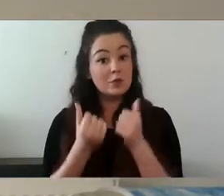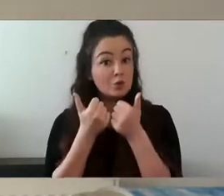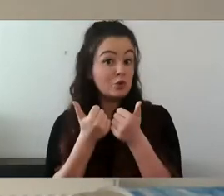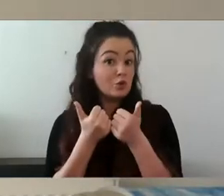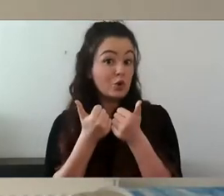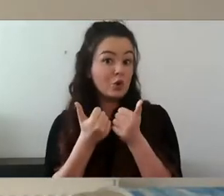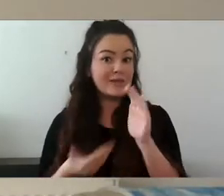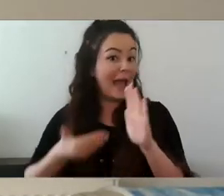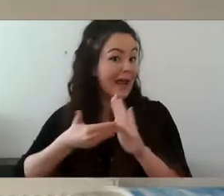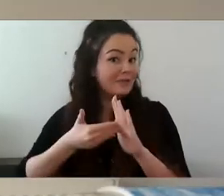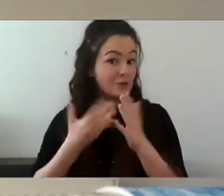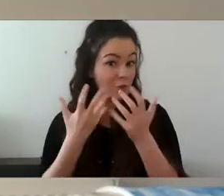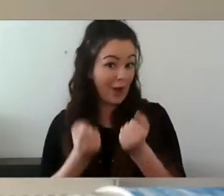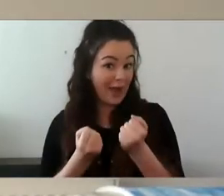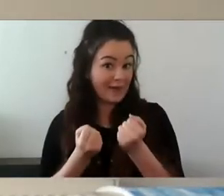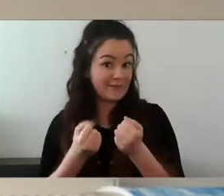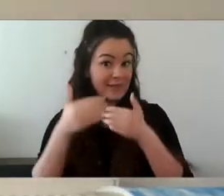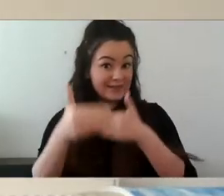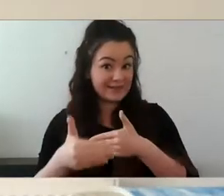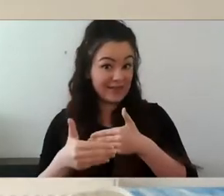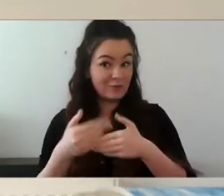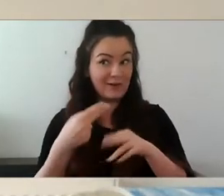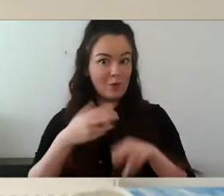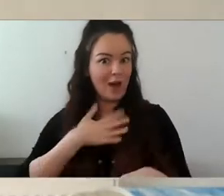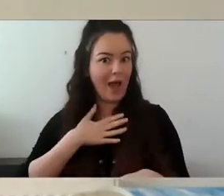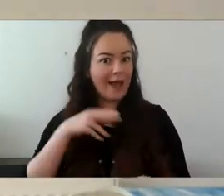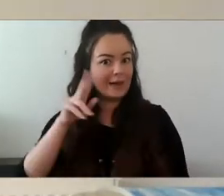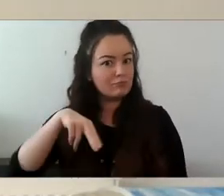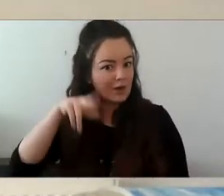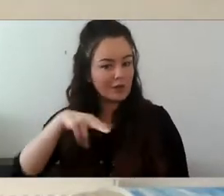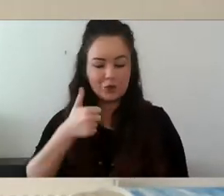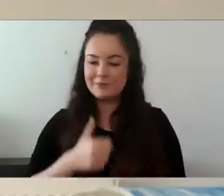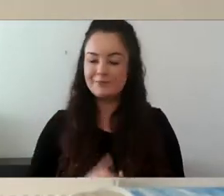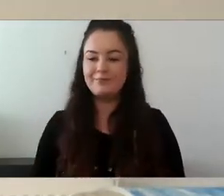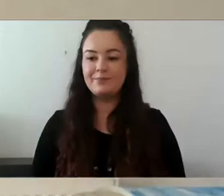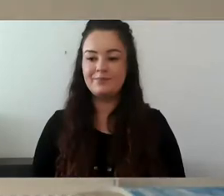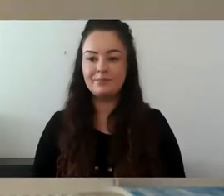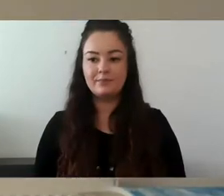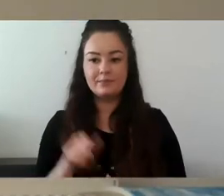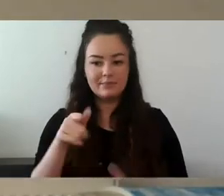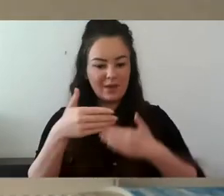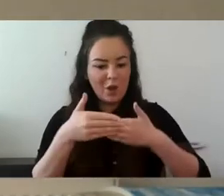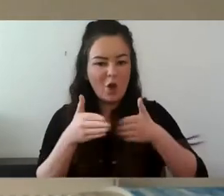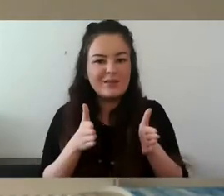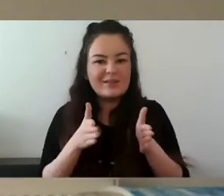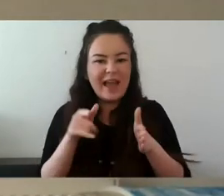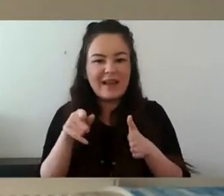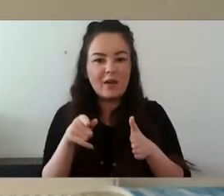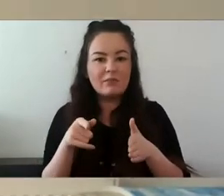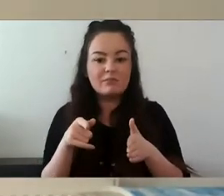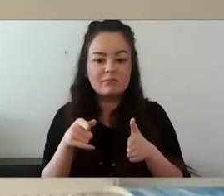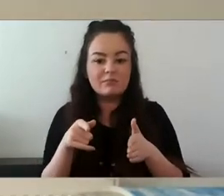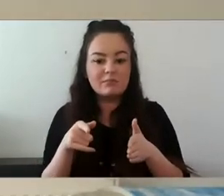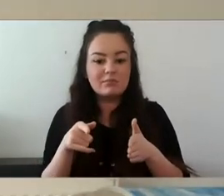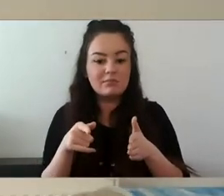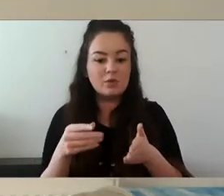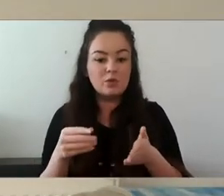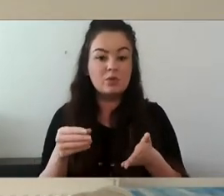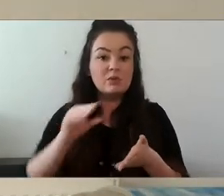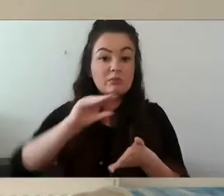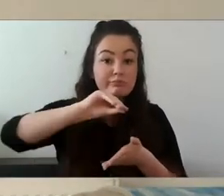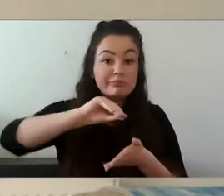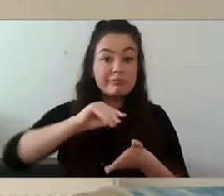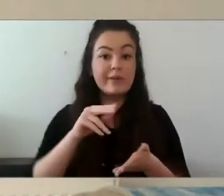good extra for the session if you like using brushes. A container or palette